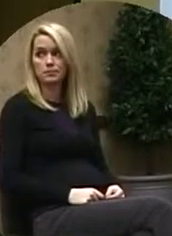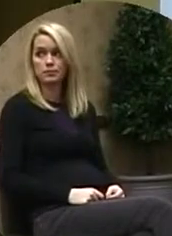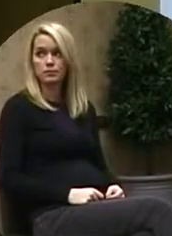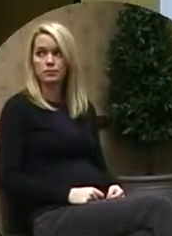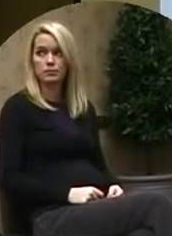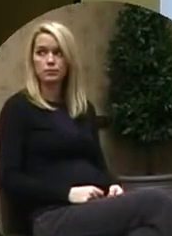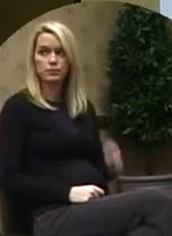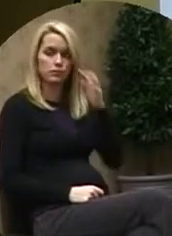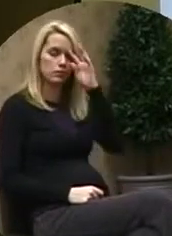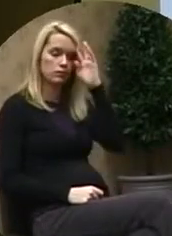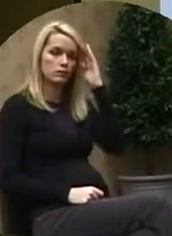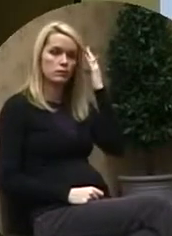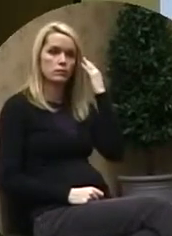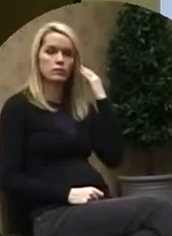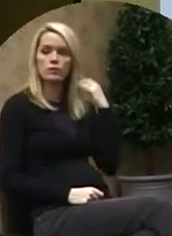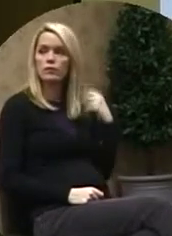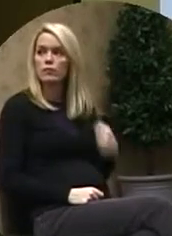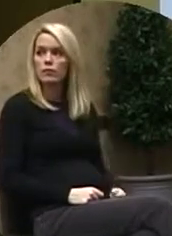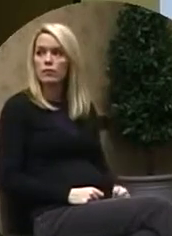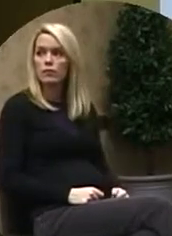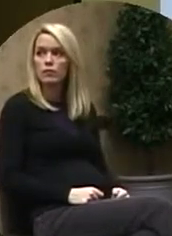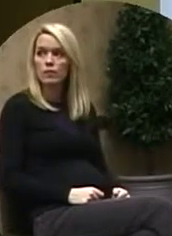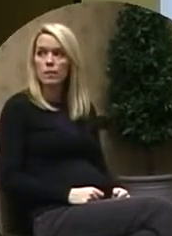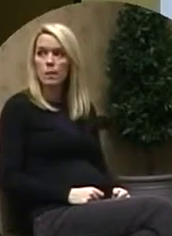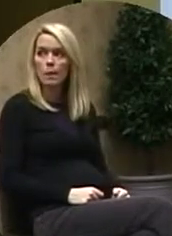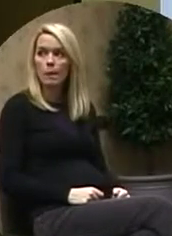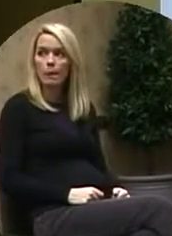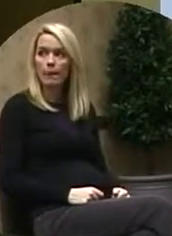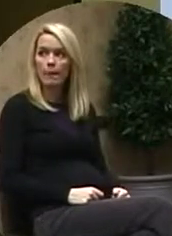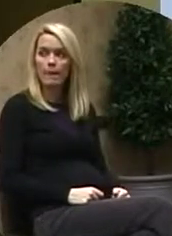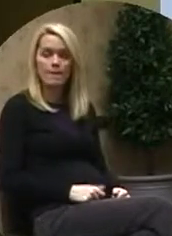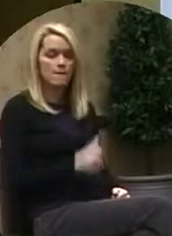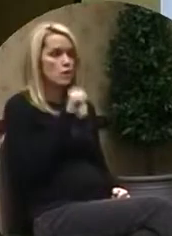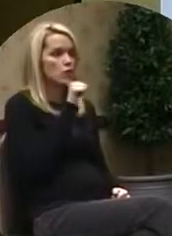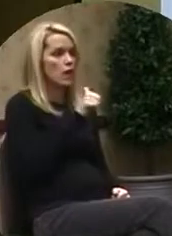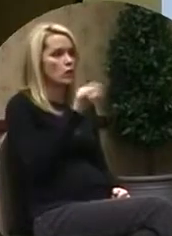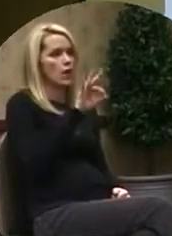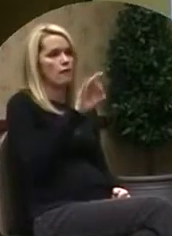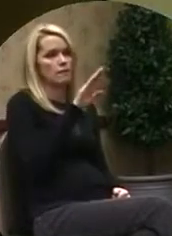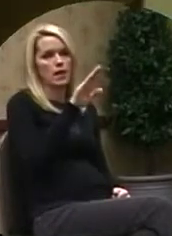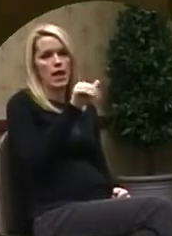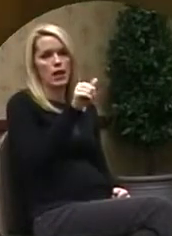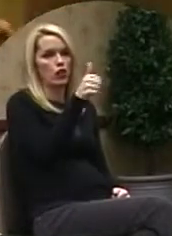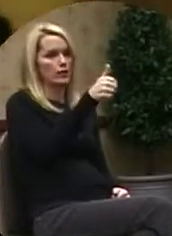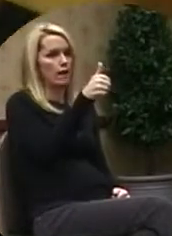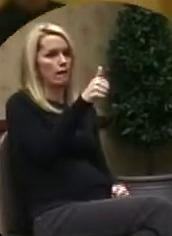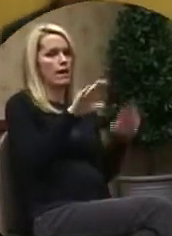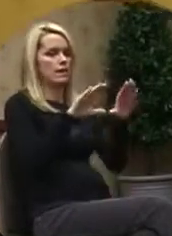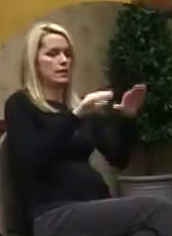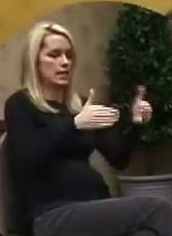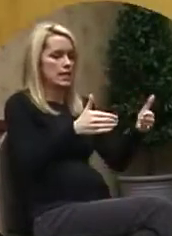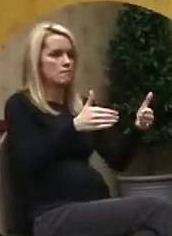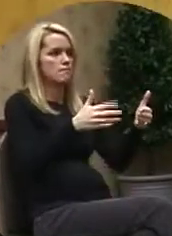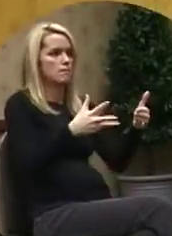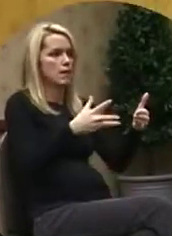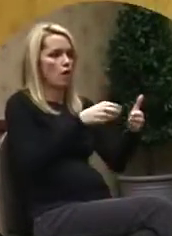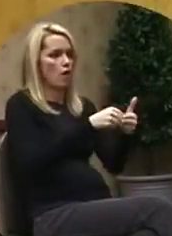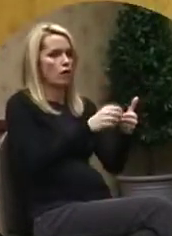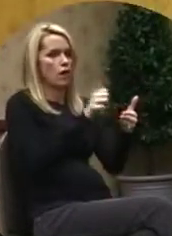Again, just mentioning one more time, do not do an FBA by yourself or a behavior support plan by yourself. Do this as part of a